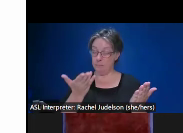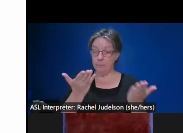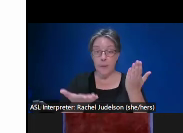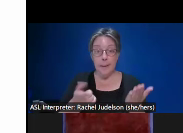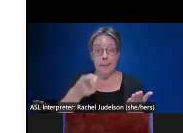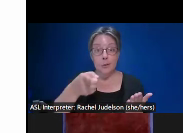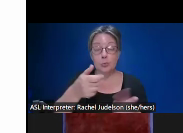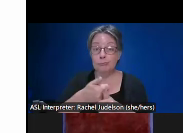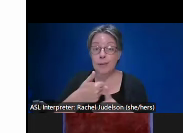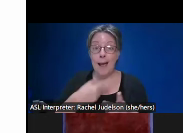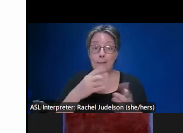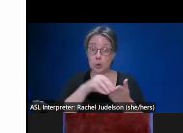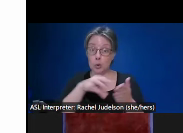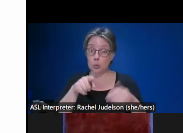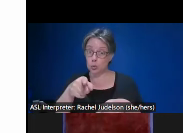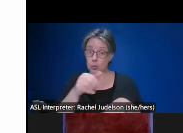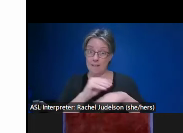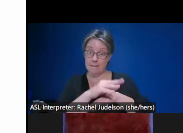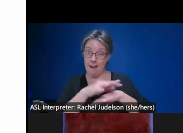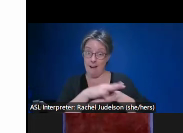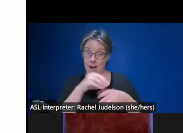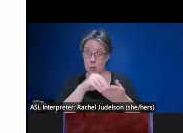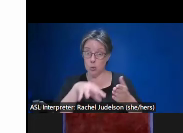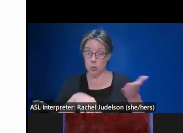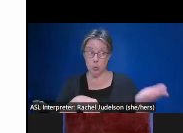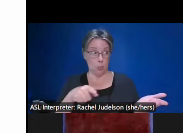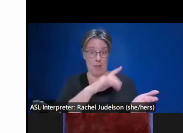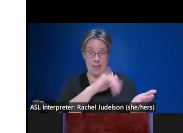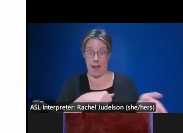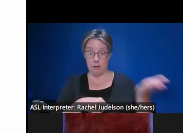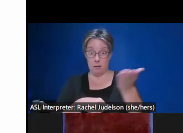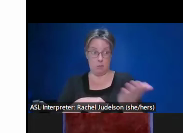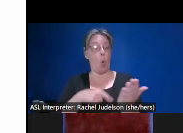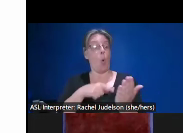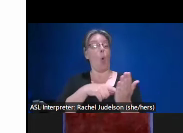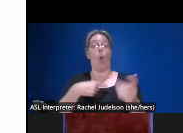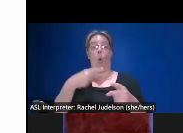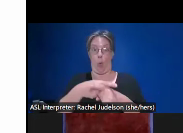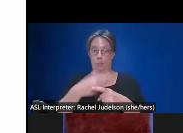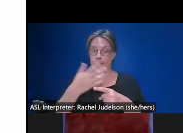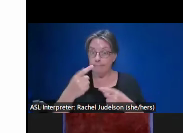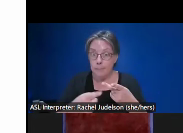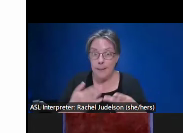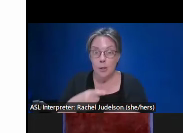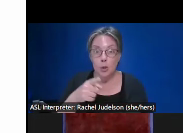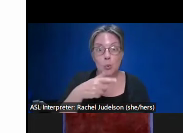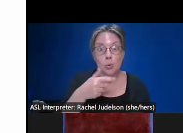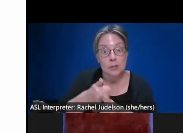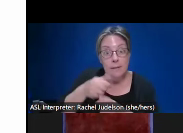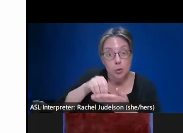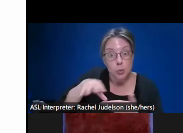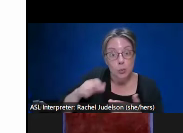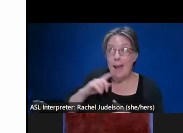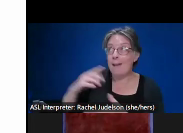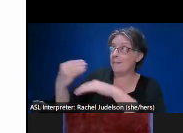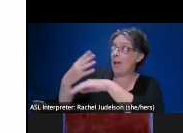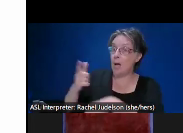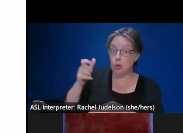advisor to a student that submitted this abstract, or you might be a student to an advisor that submitted this abstract, or you might